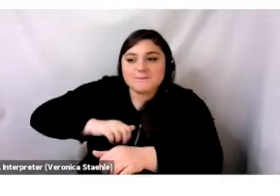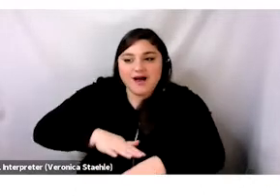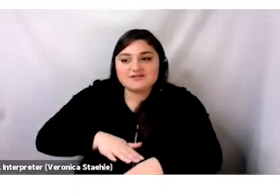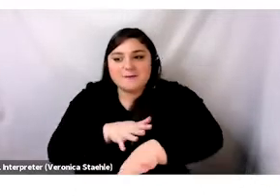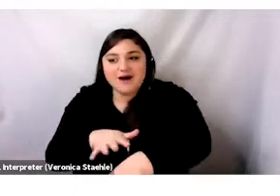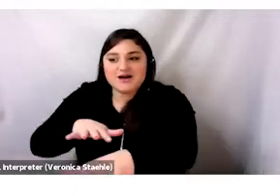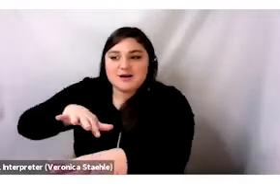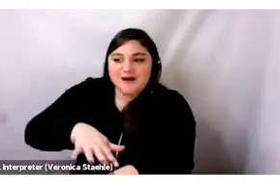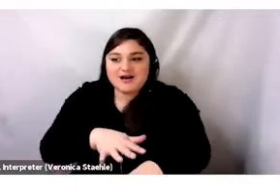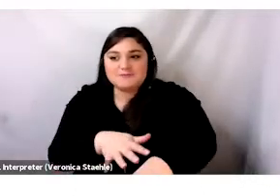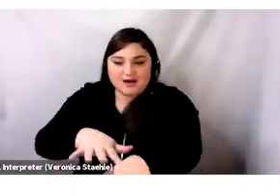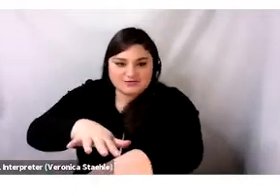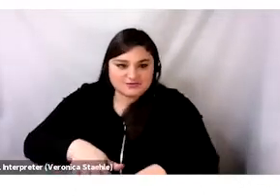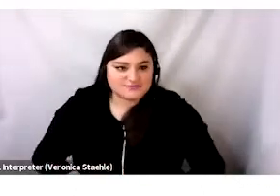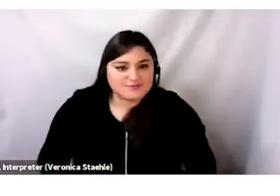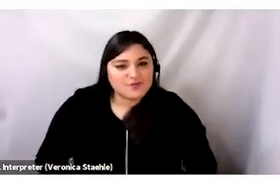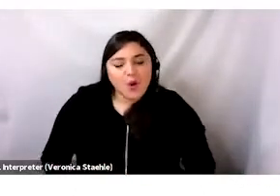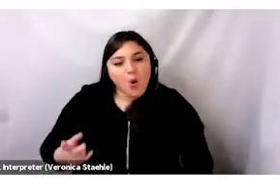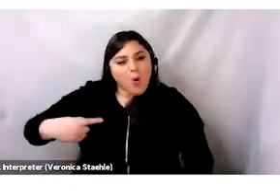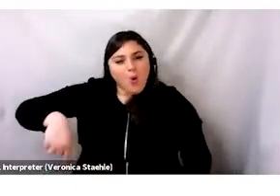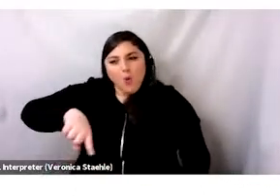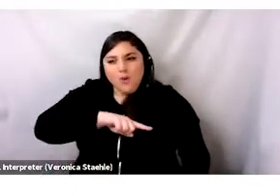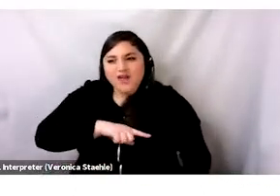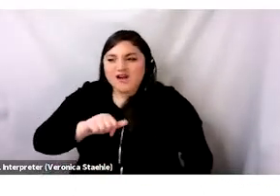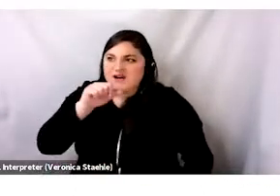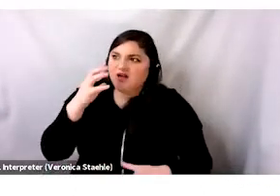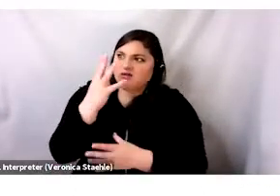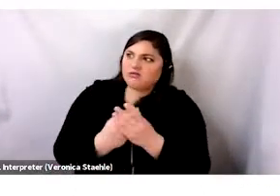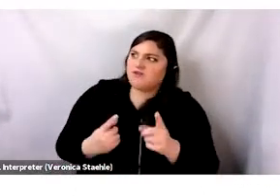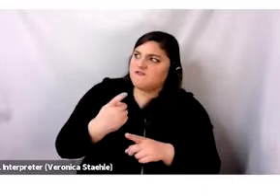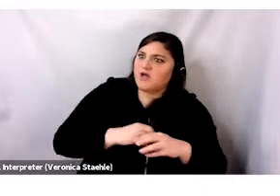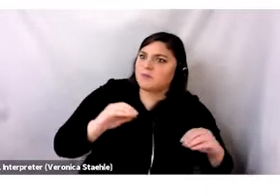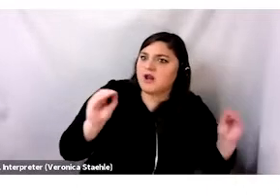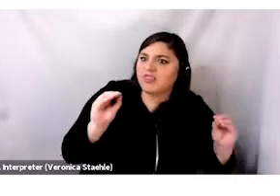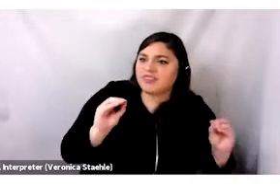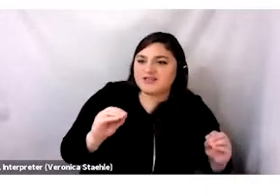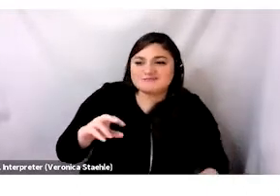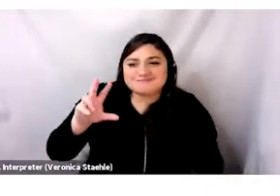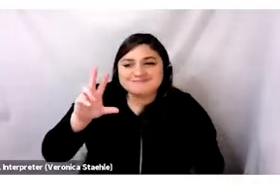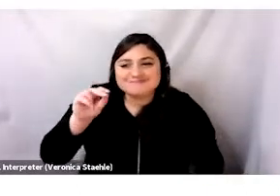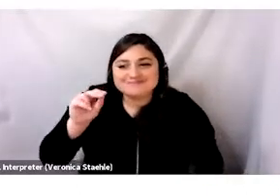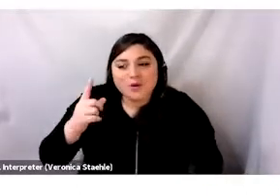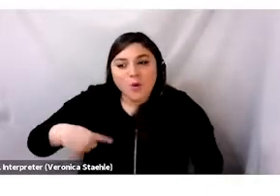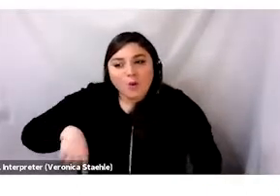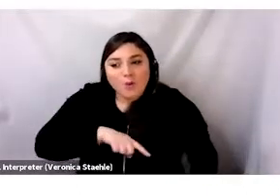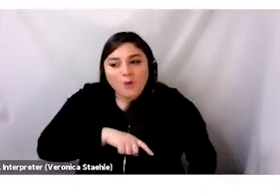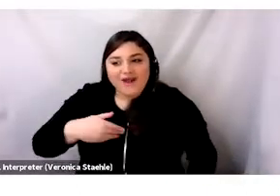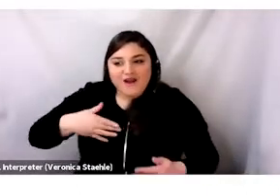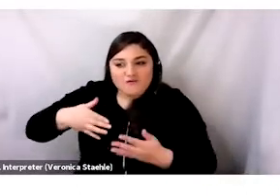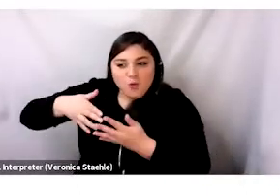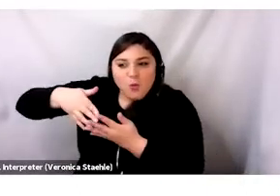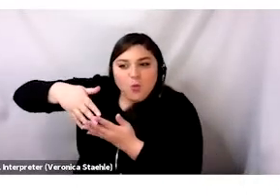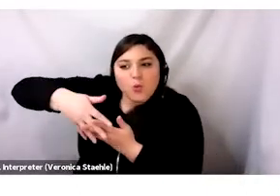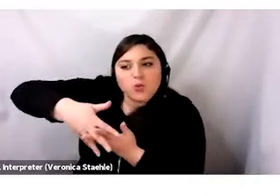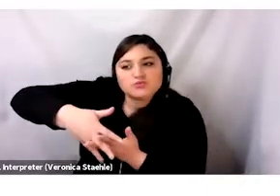We don't come from nowhere. We have roots, we have ancestors, and we are part of a lineage or